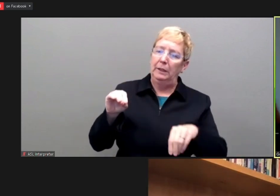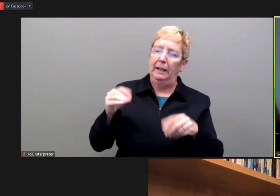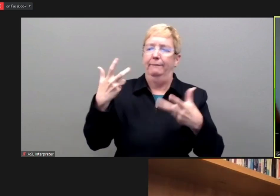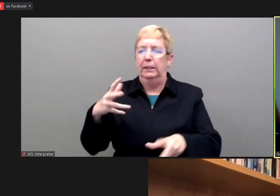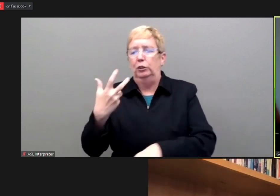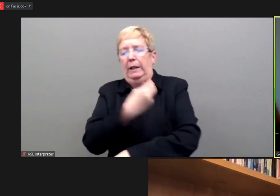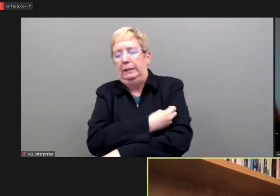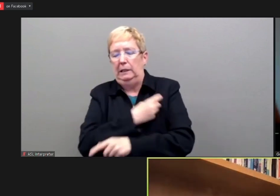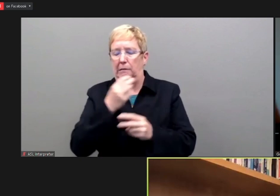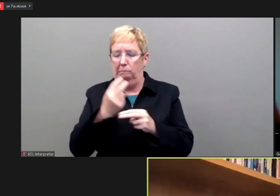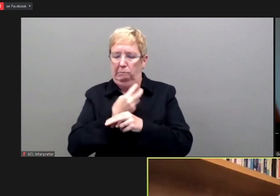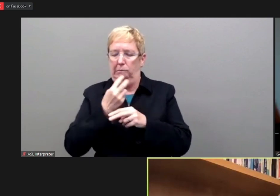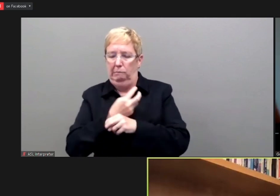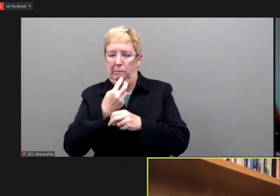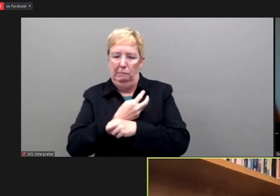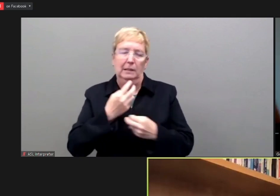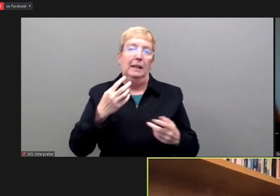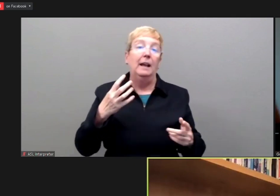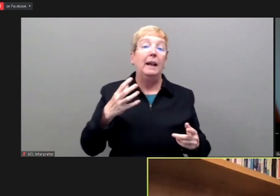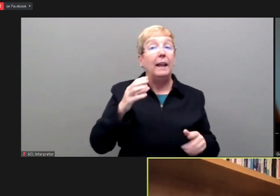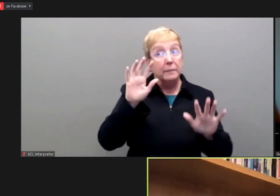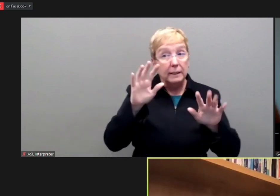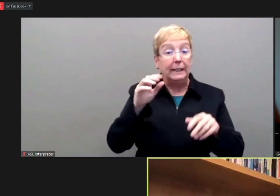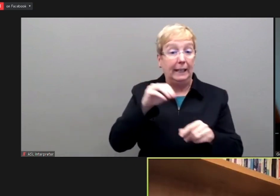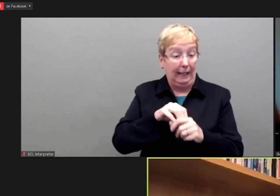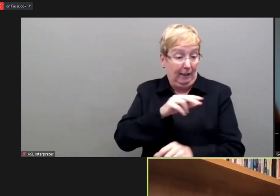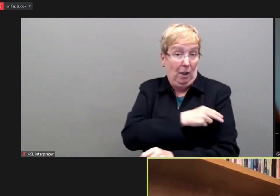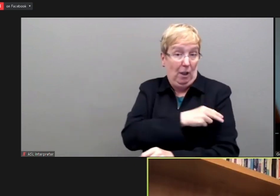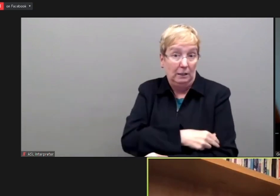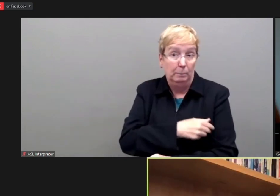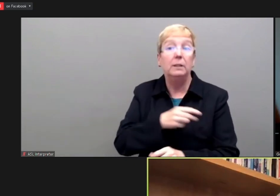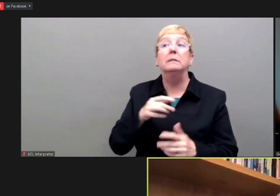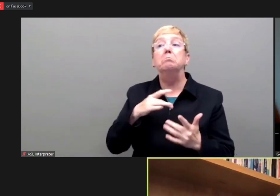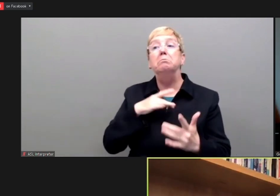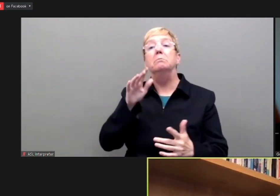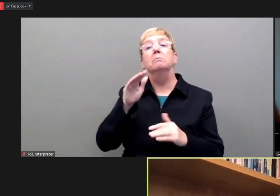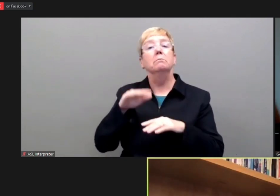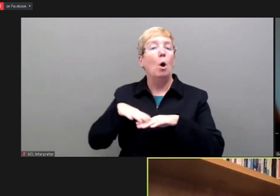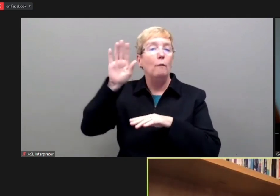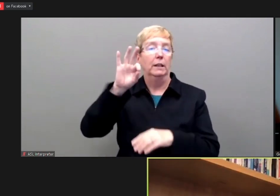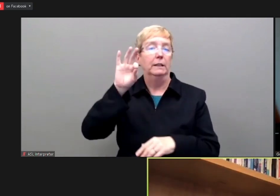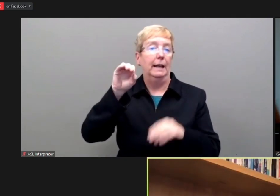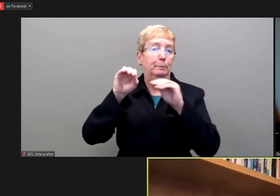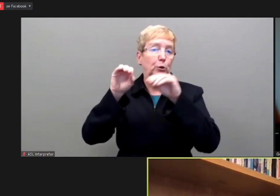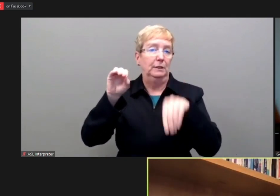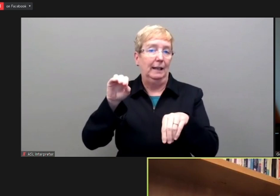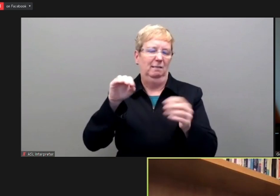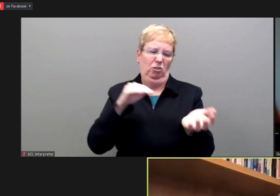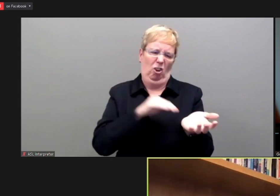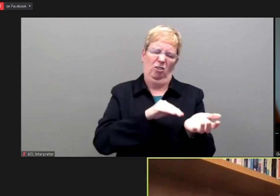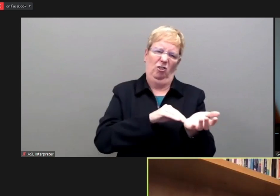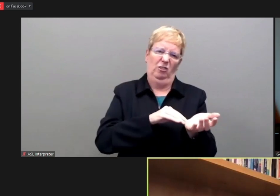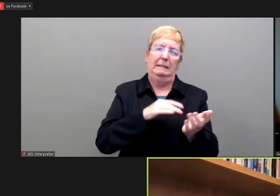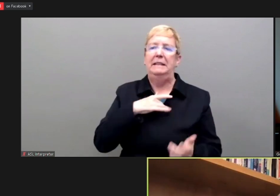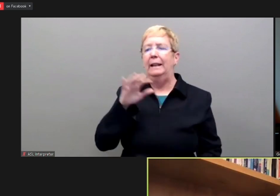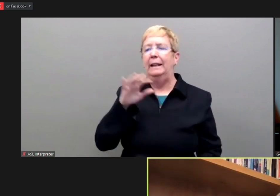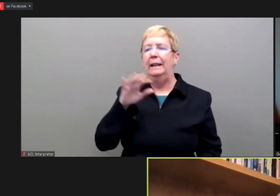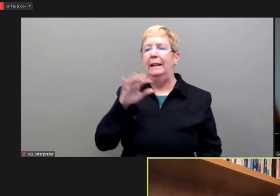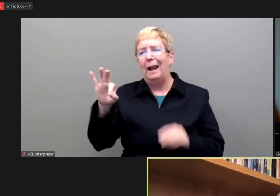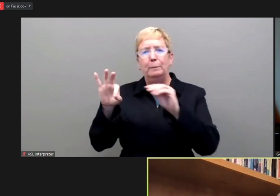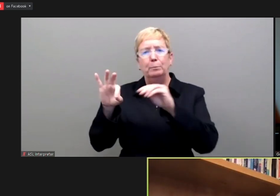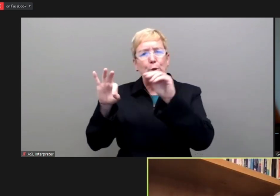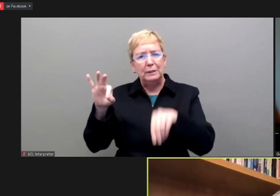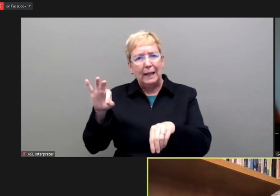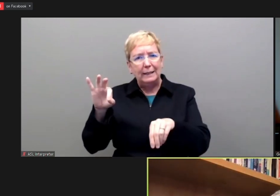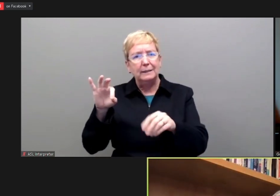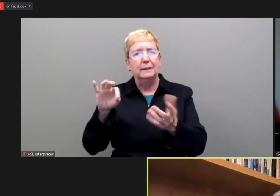In hospitals, the vaccination rates are north of 90% for doctors. Doctors are about 99%.